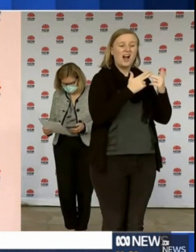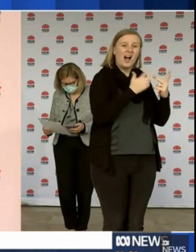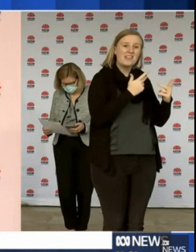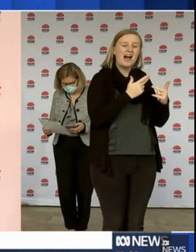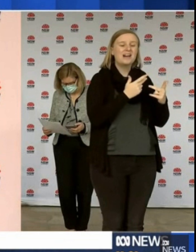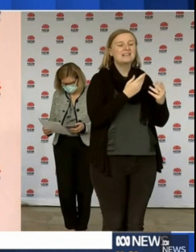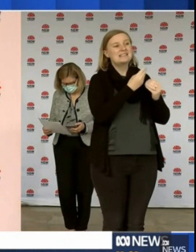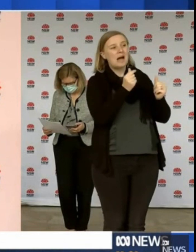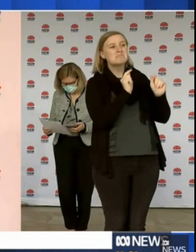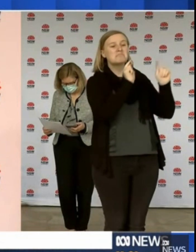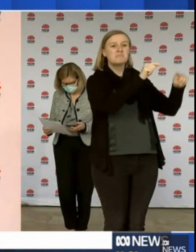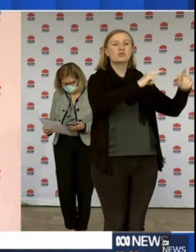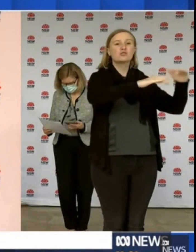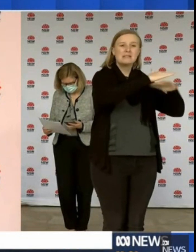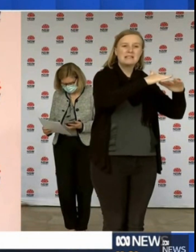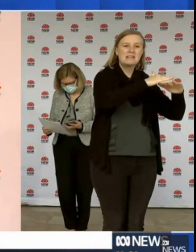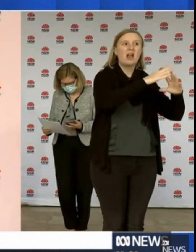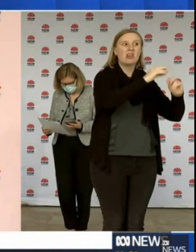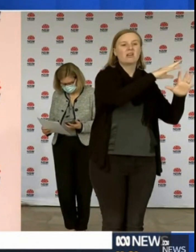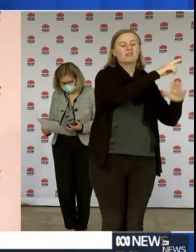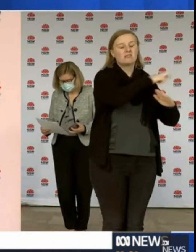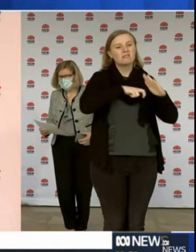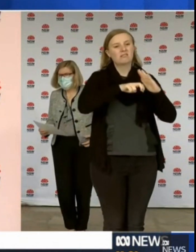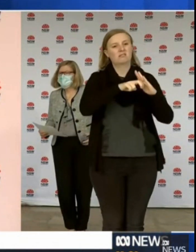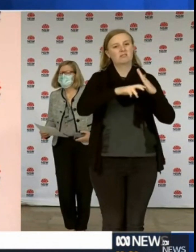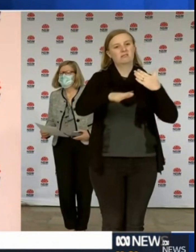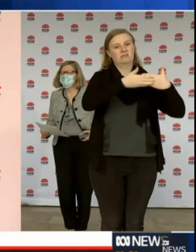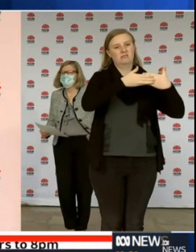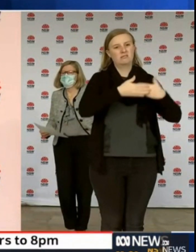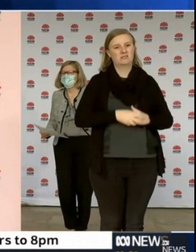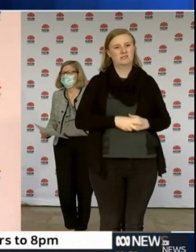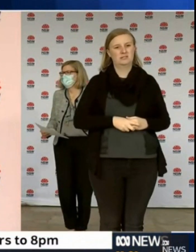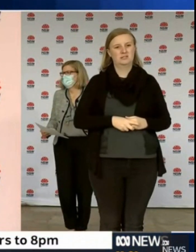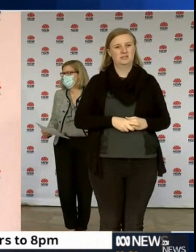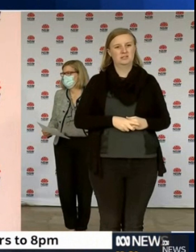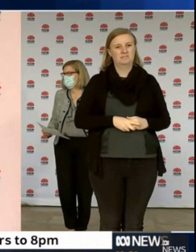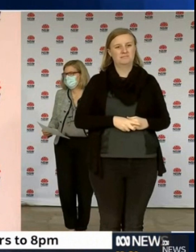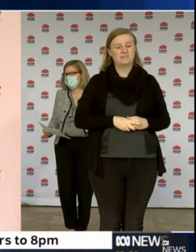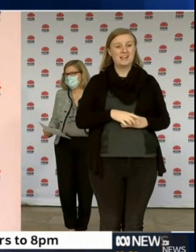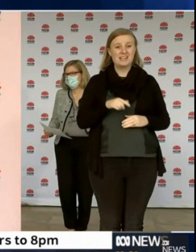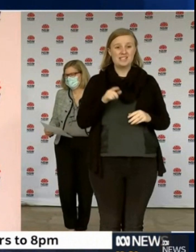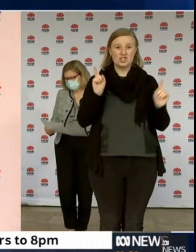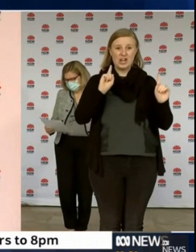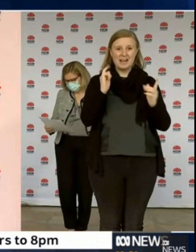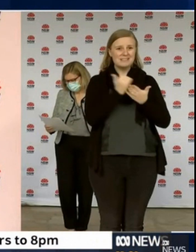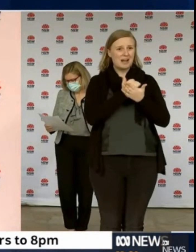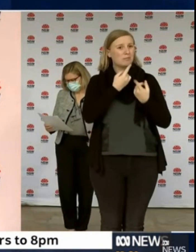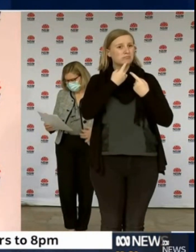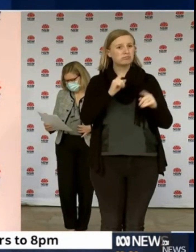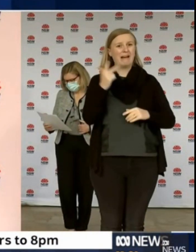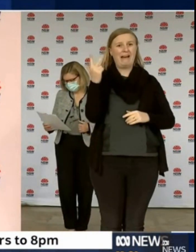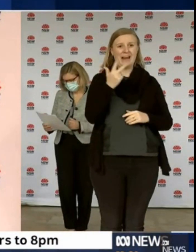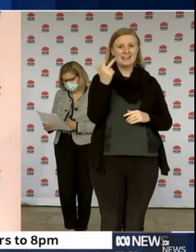Dr. Kerry Chant has told us already, the cases we're seeing today are a reflection of what may have occurred in the previous